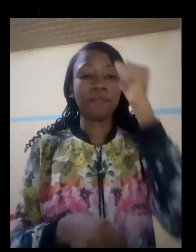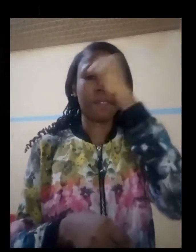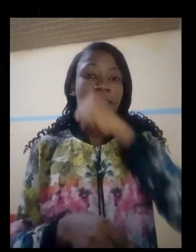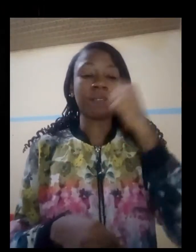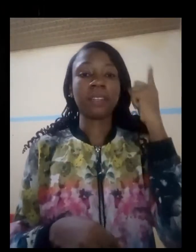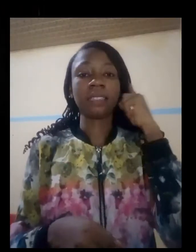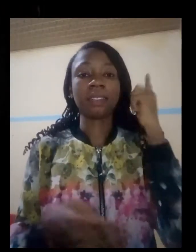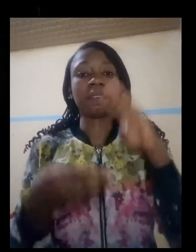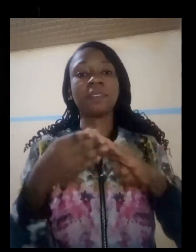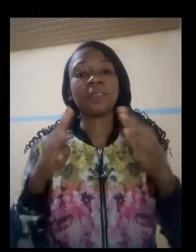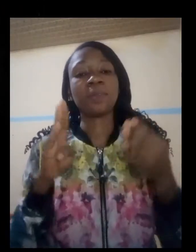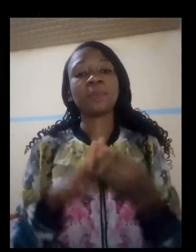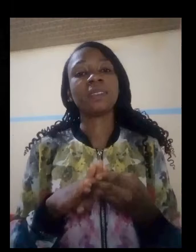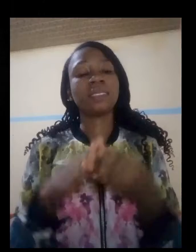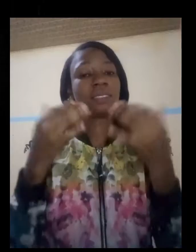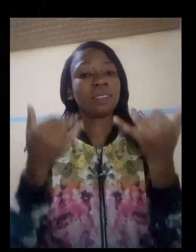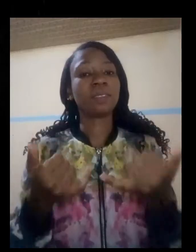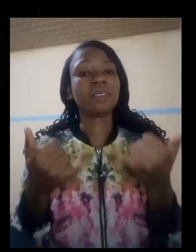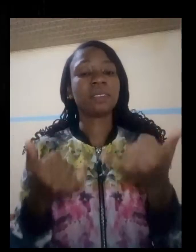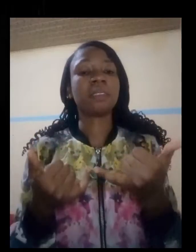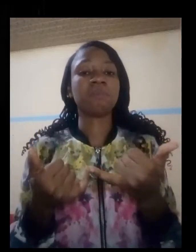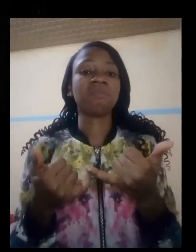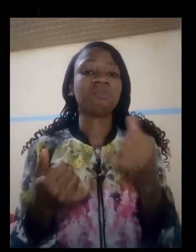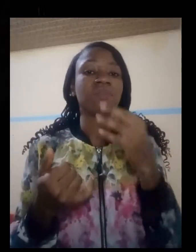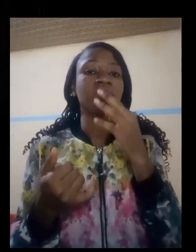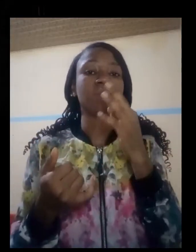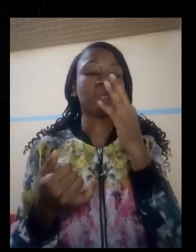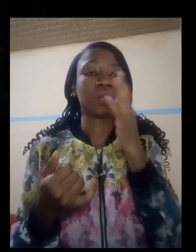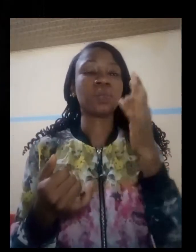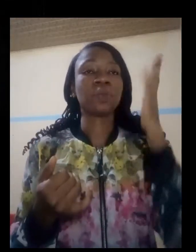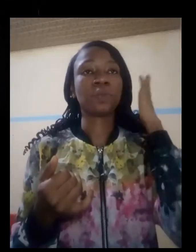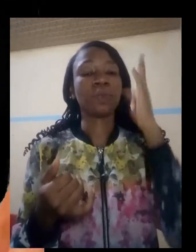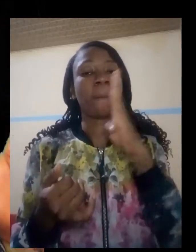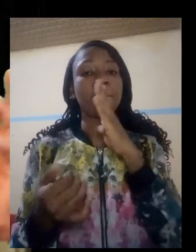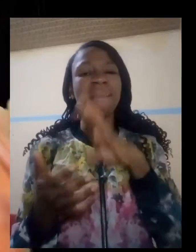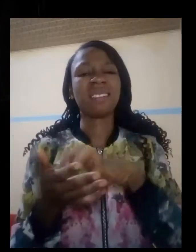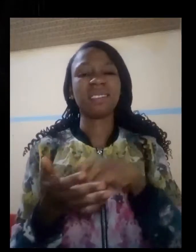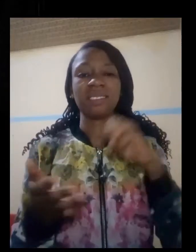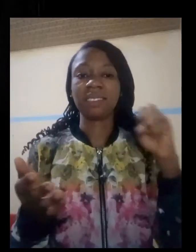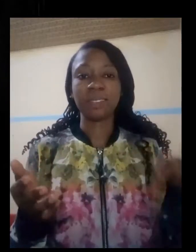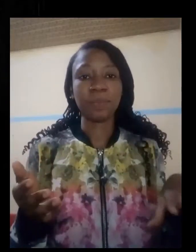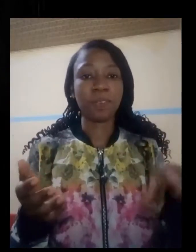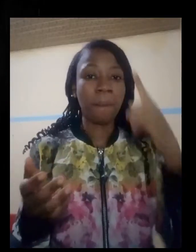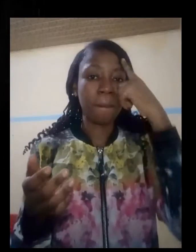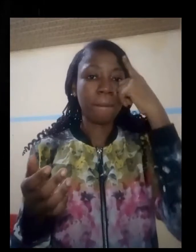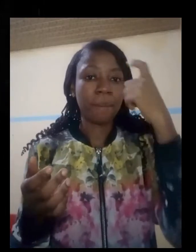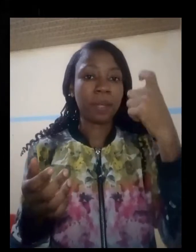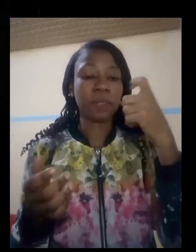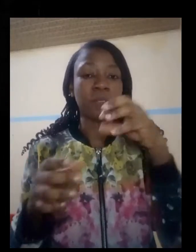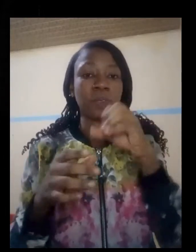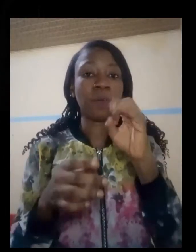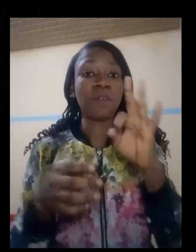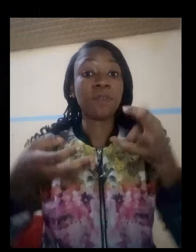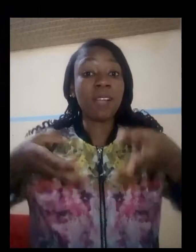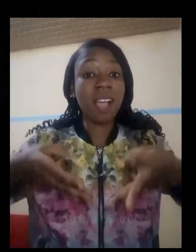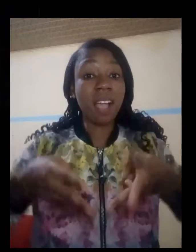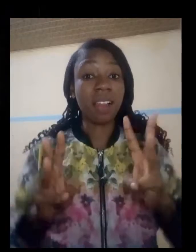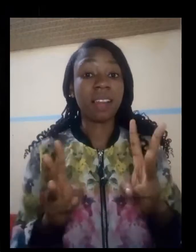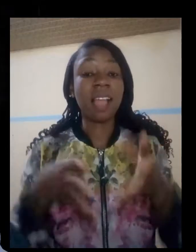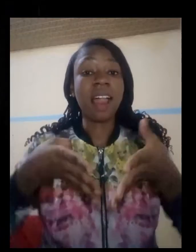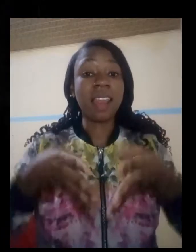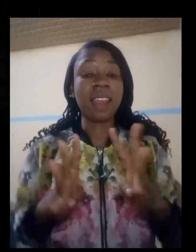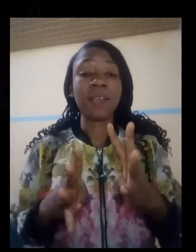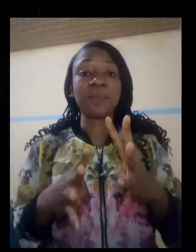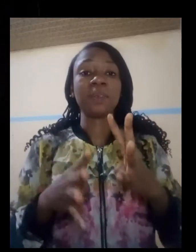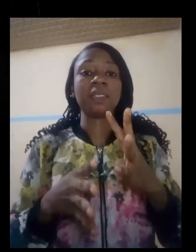away because of this movement of allowing foreign sign languages like American Sign Language to